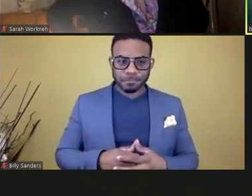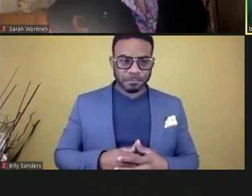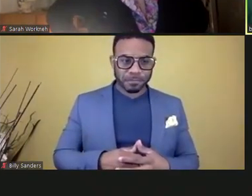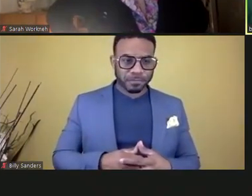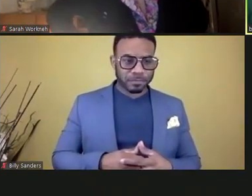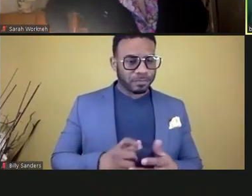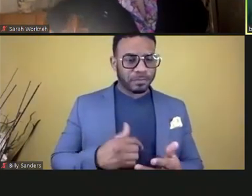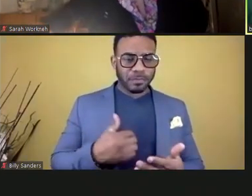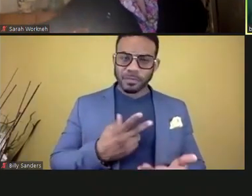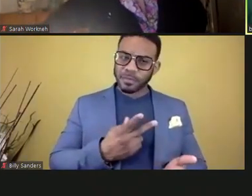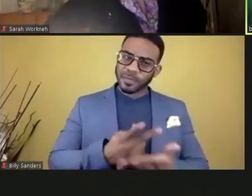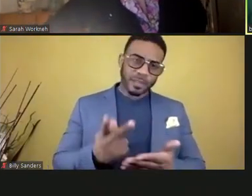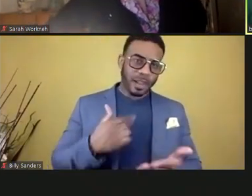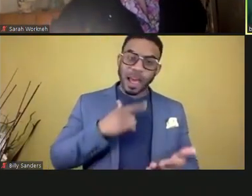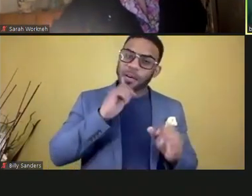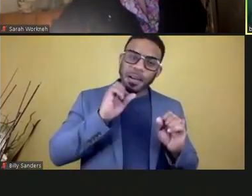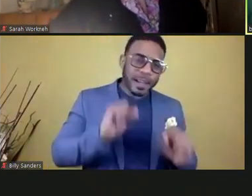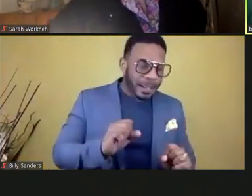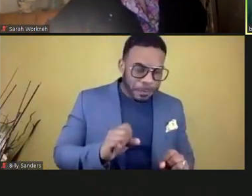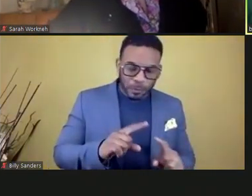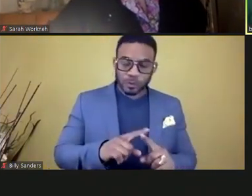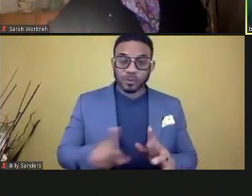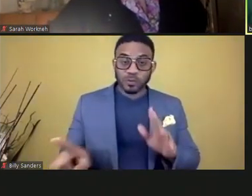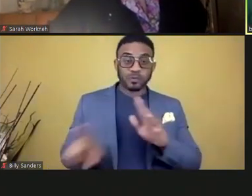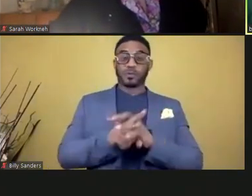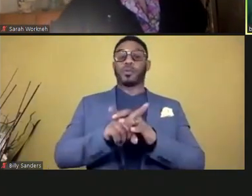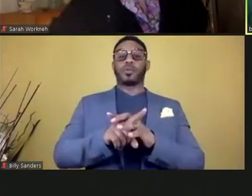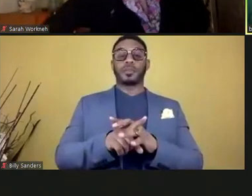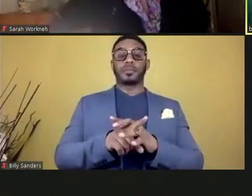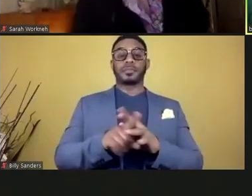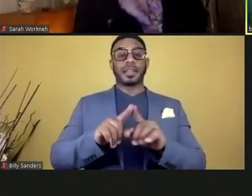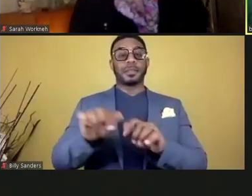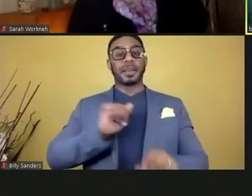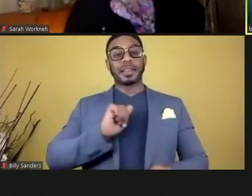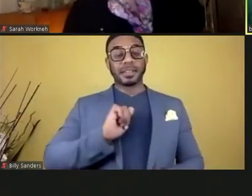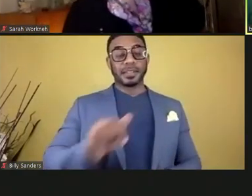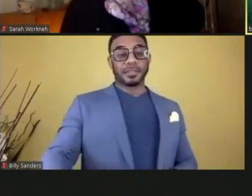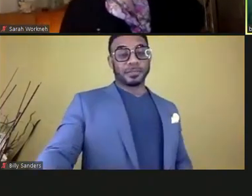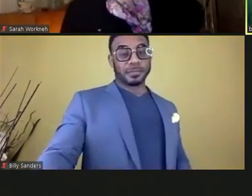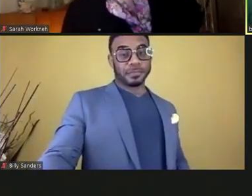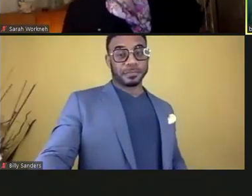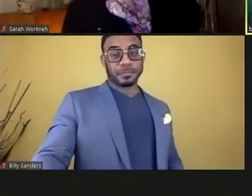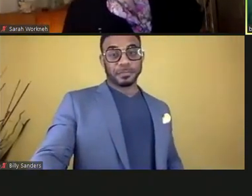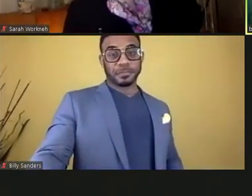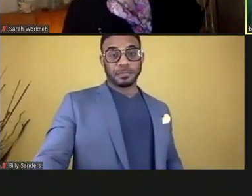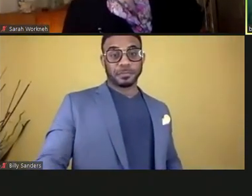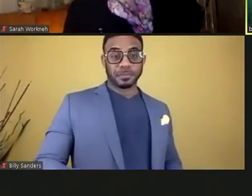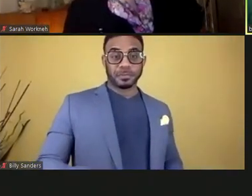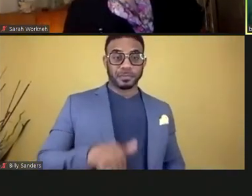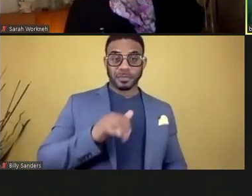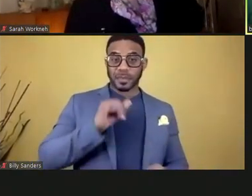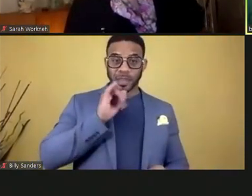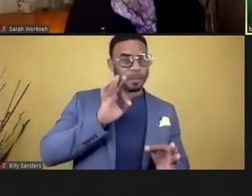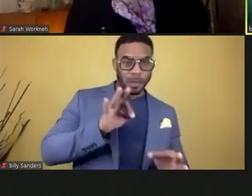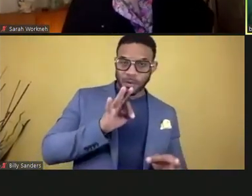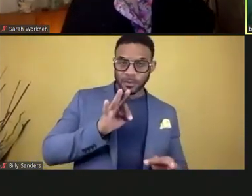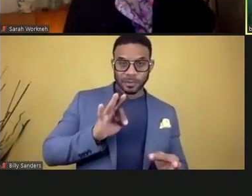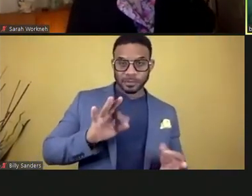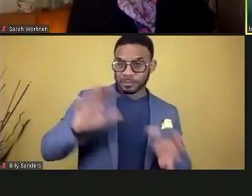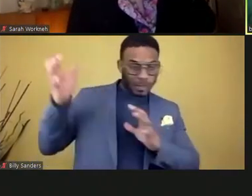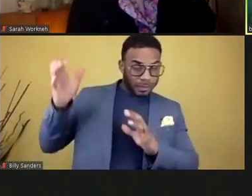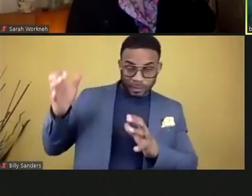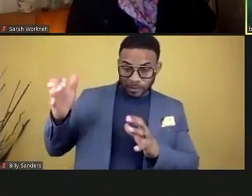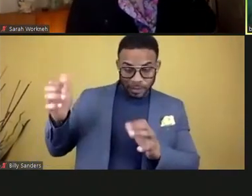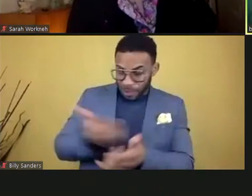but I feel like I was able to show up as myself and imperfect and messy, and you